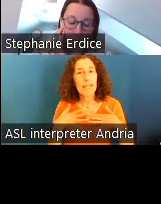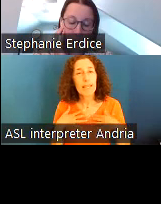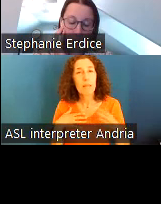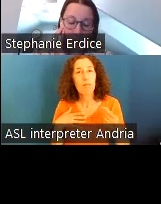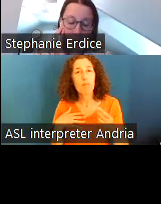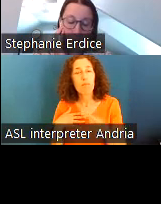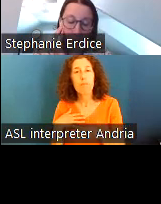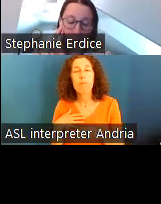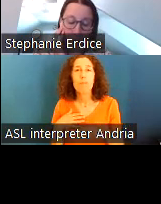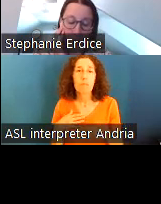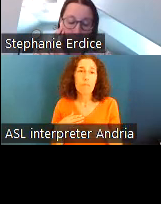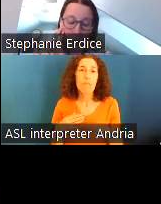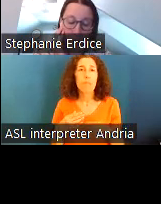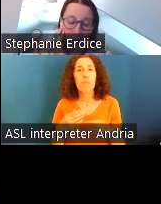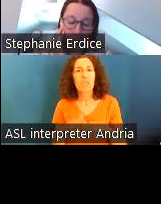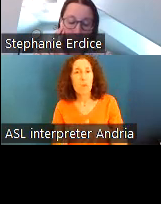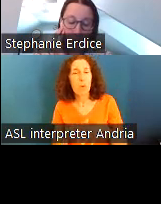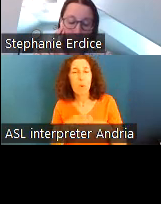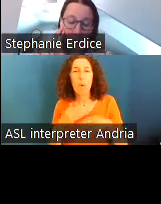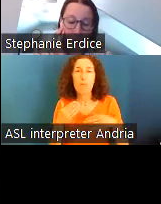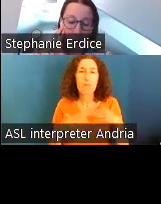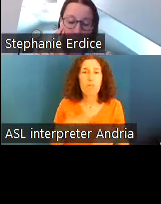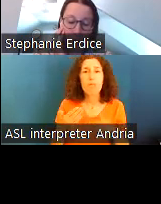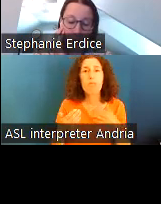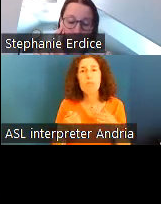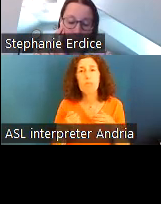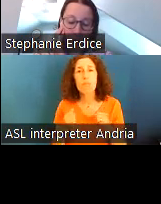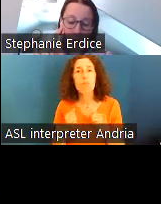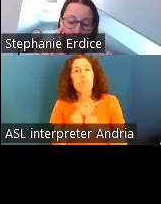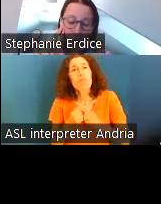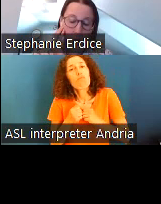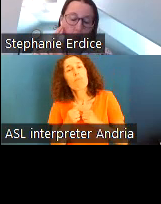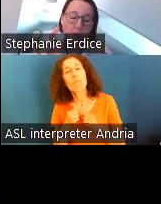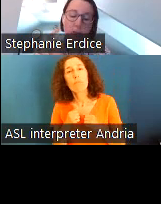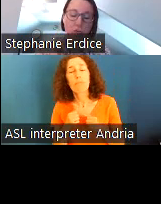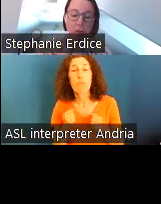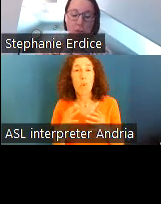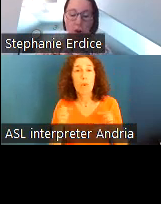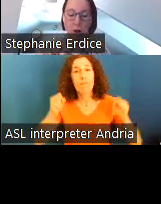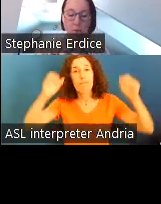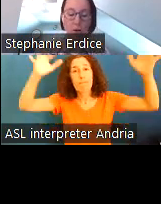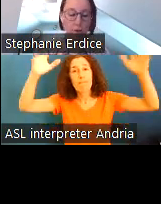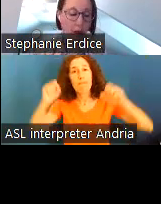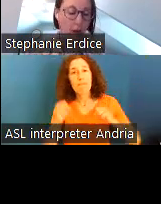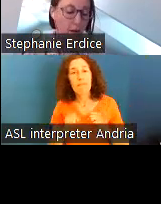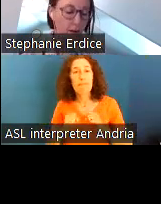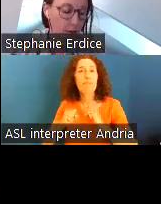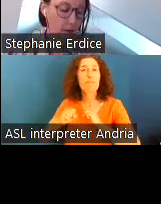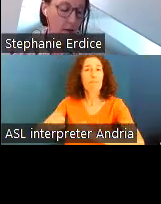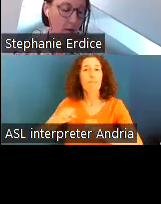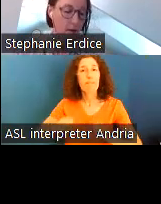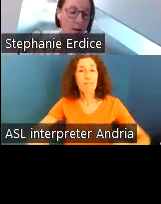toes, blinking your eyes, shrugging your shoulders, or even stretching your arms